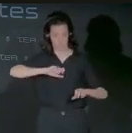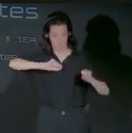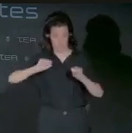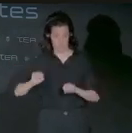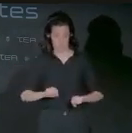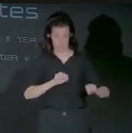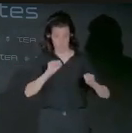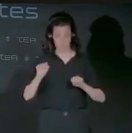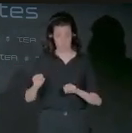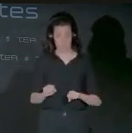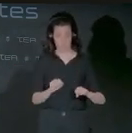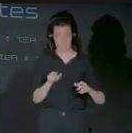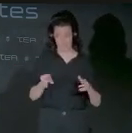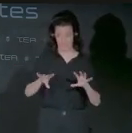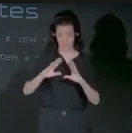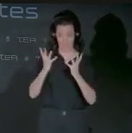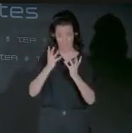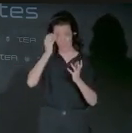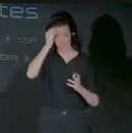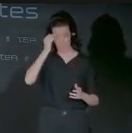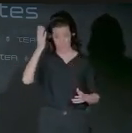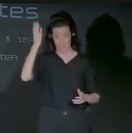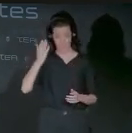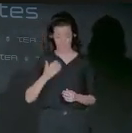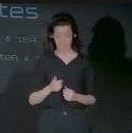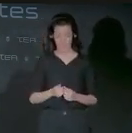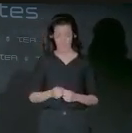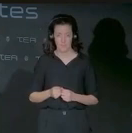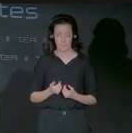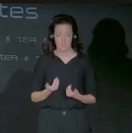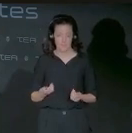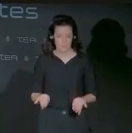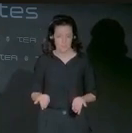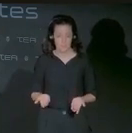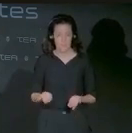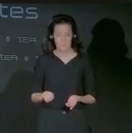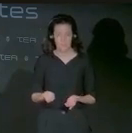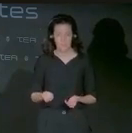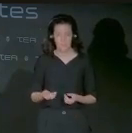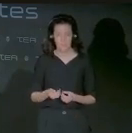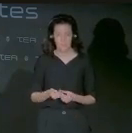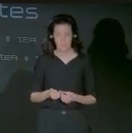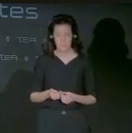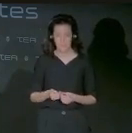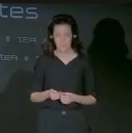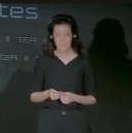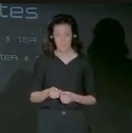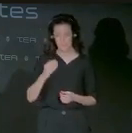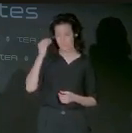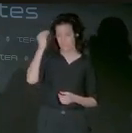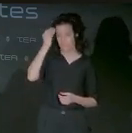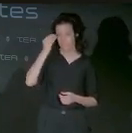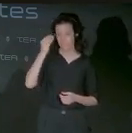that the industry creating these platforms, these virtual worlds, is able